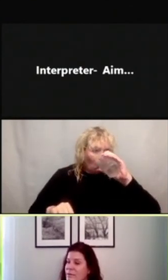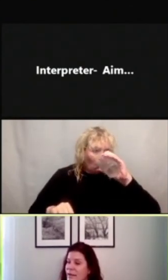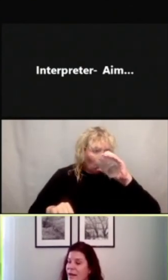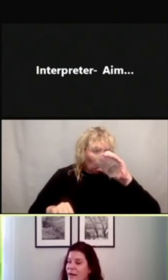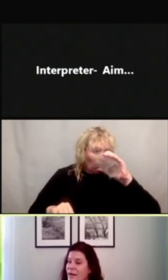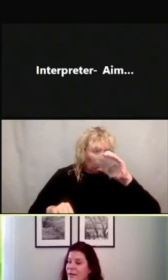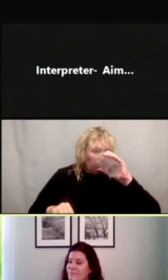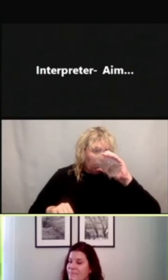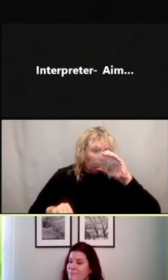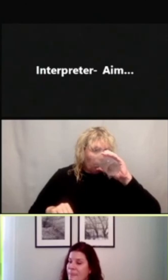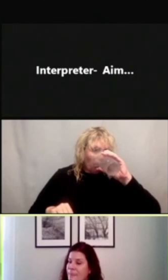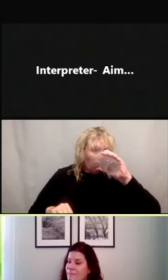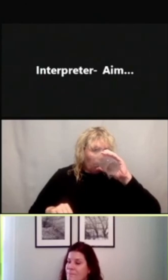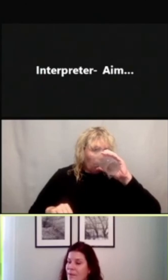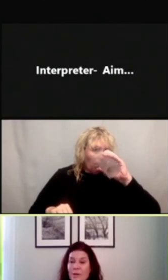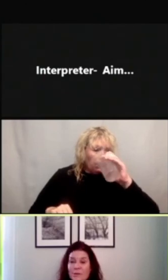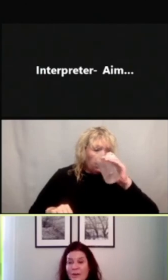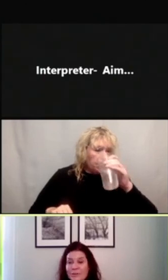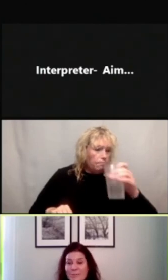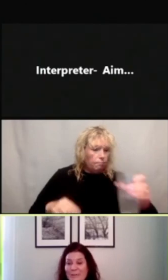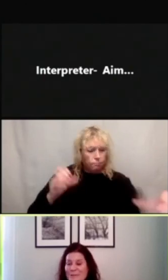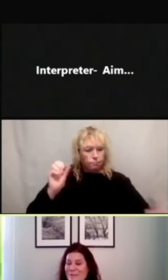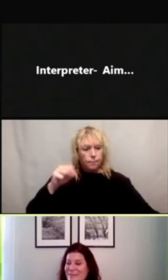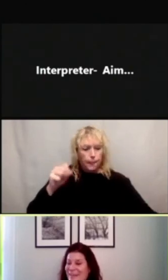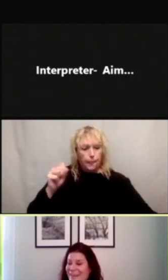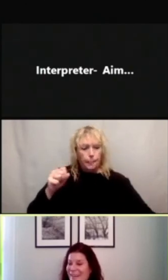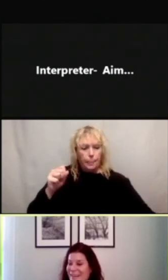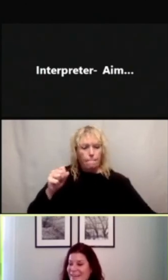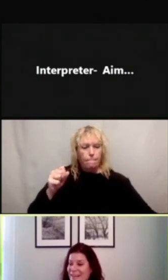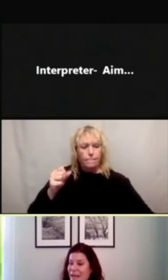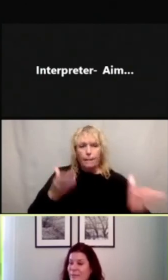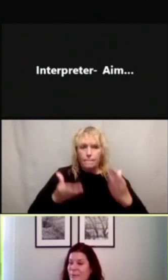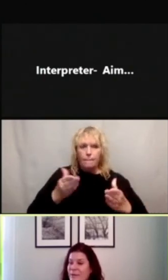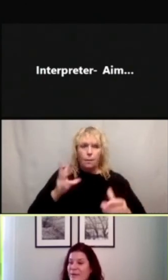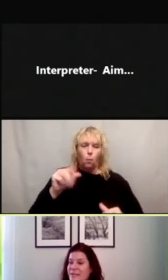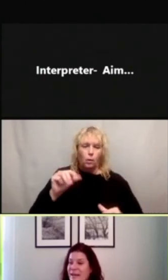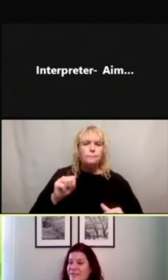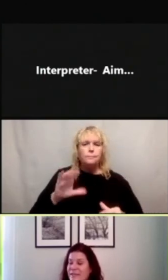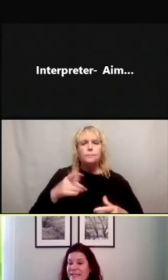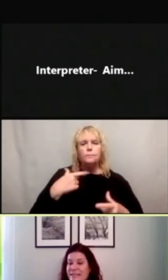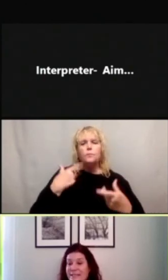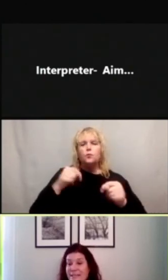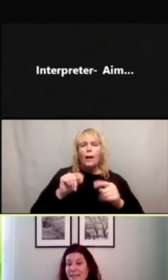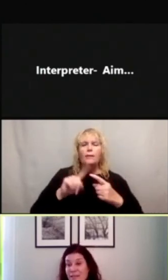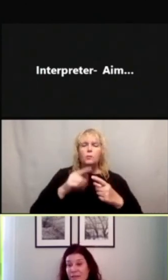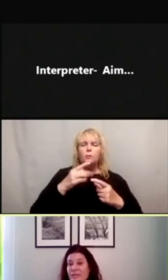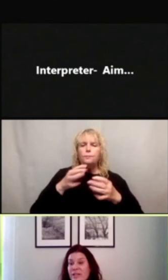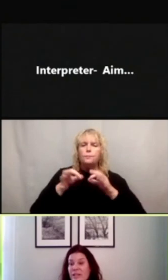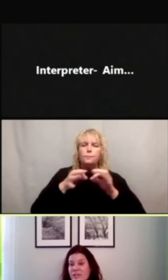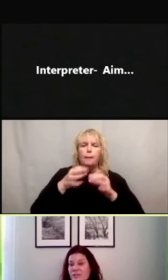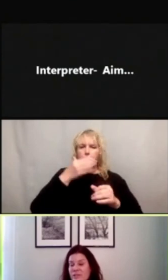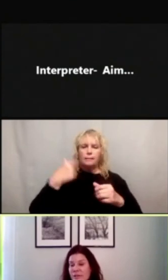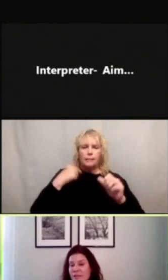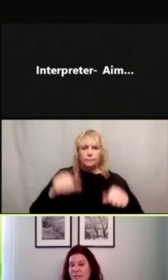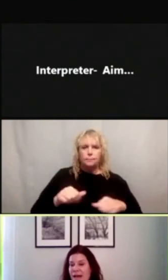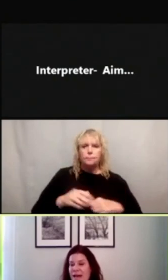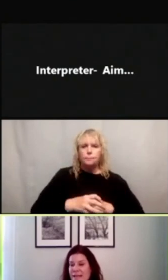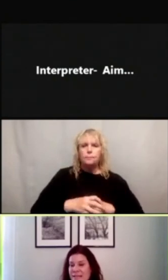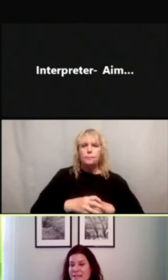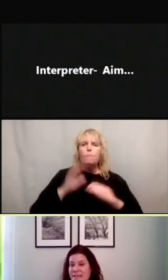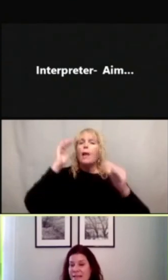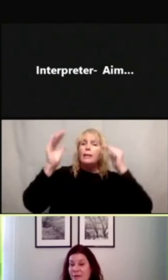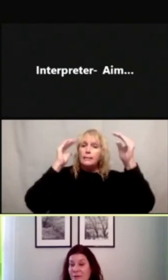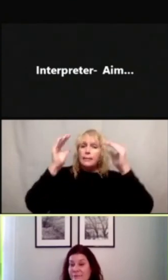maybe it was. So I'll try to interpret this the best that I can. We definitely see adult education